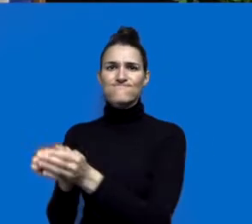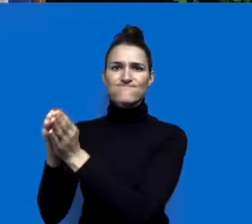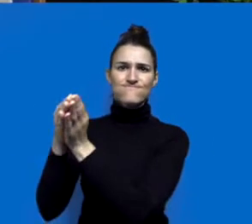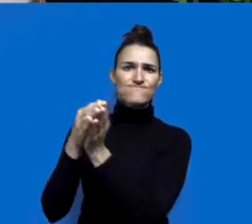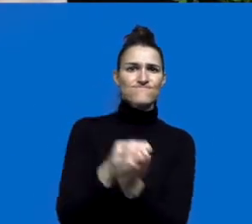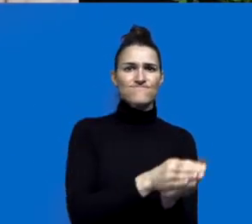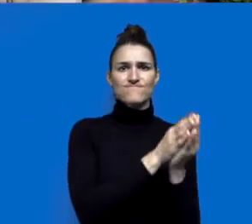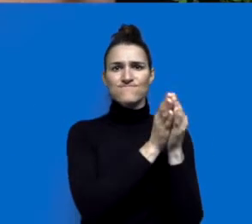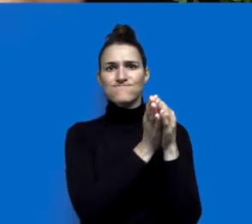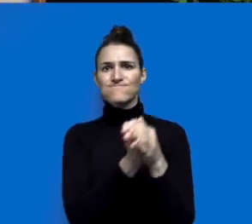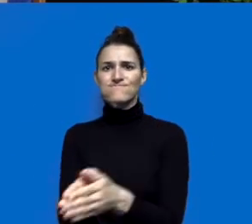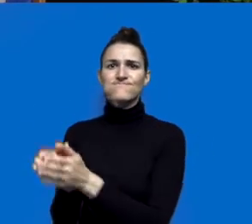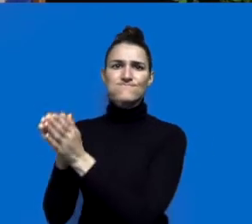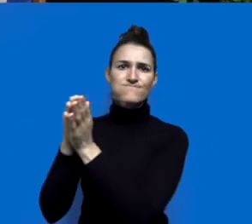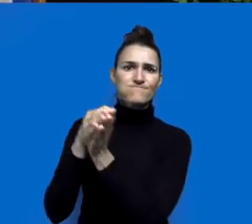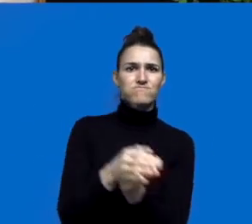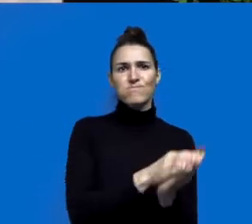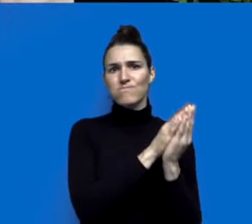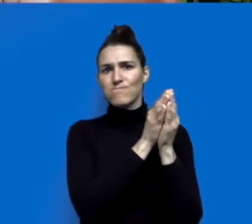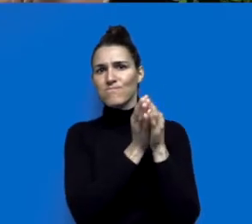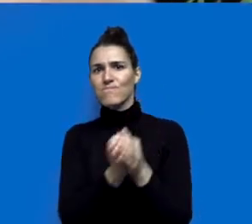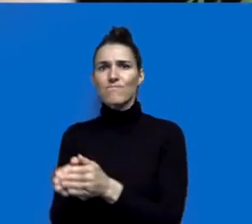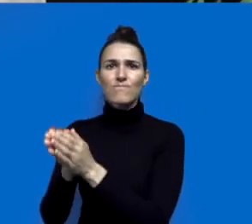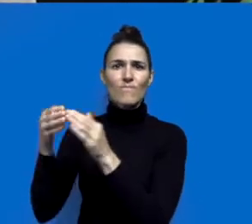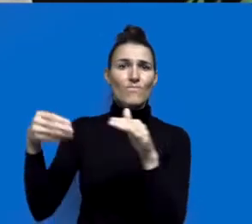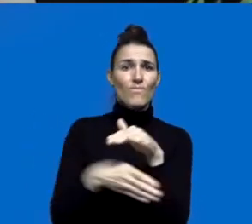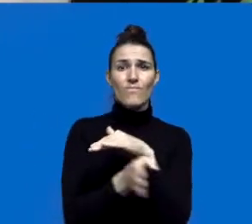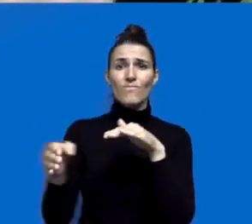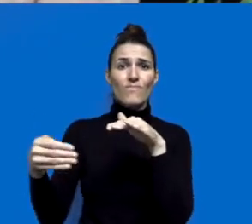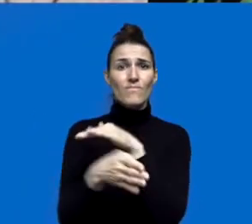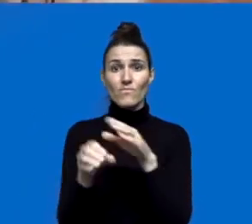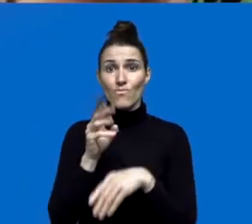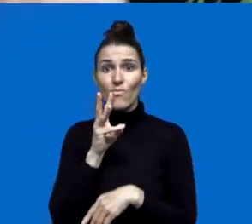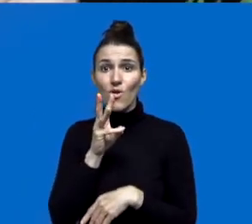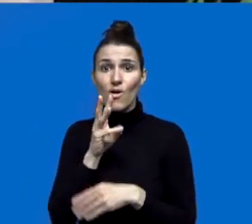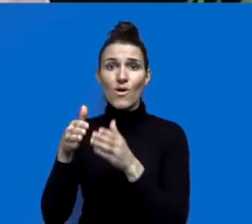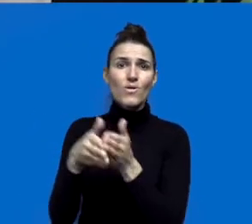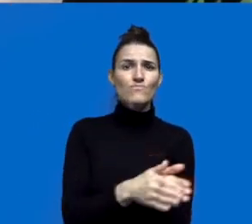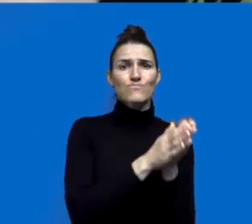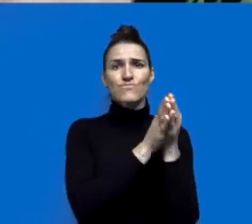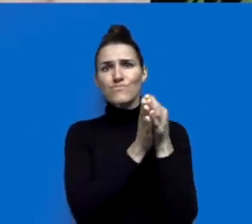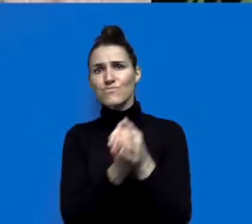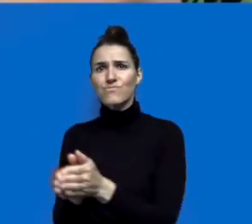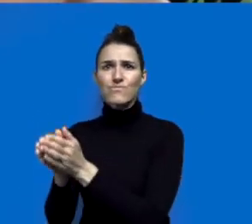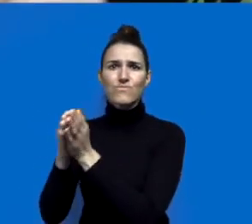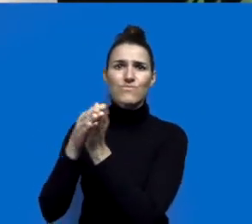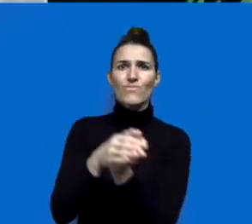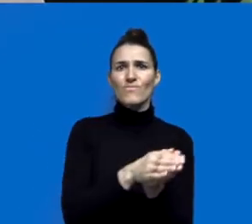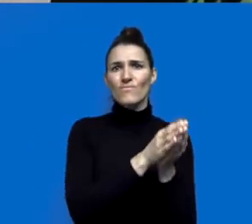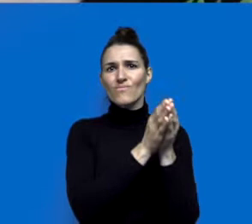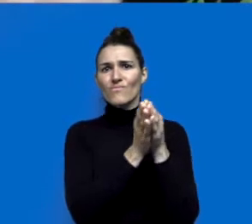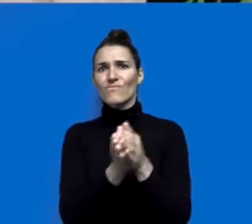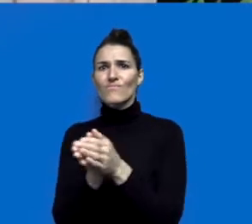fish, slippery fish, sliding in the water. Slippery